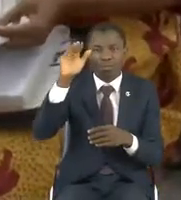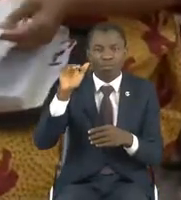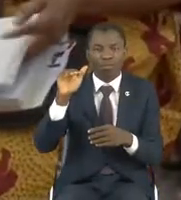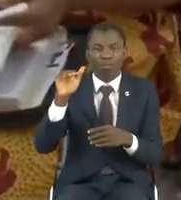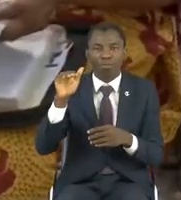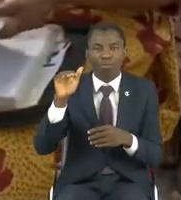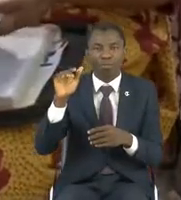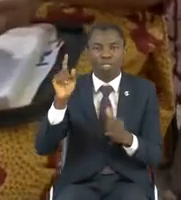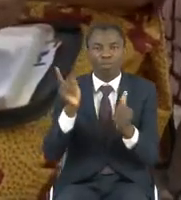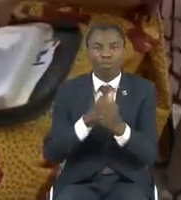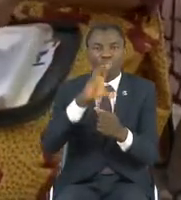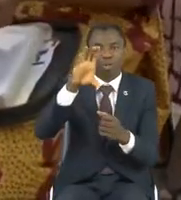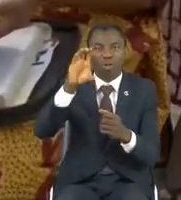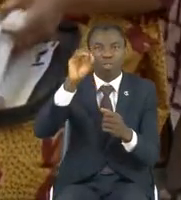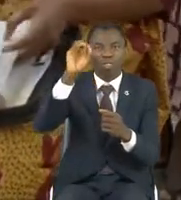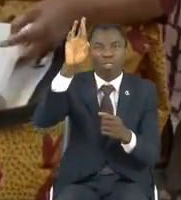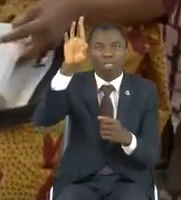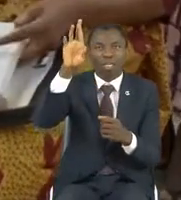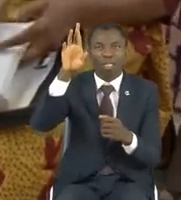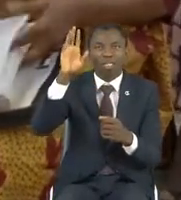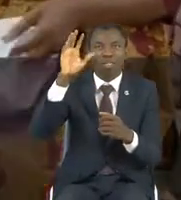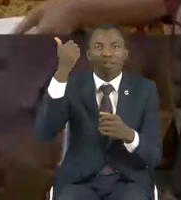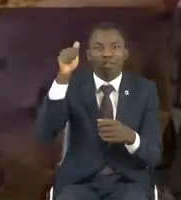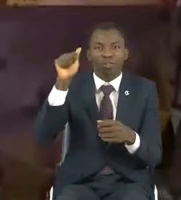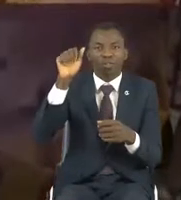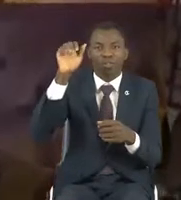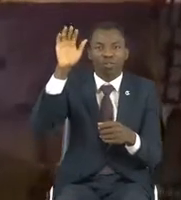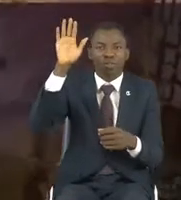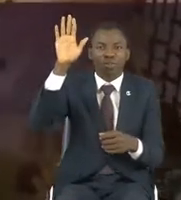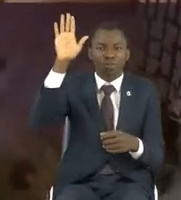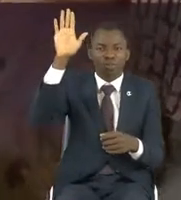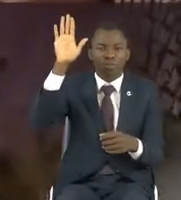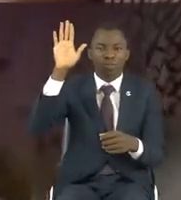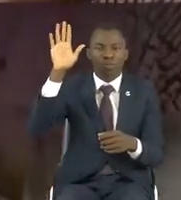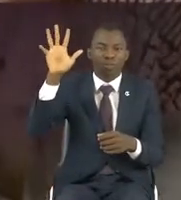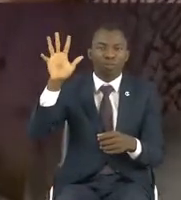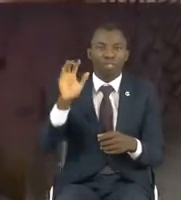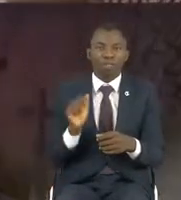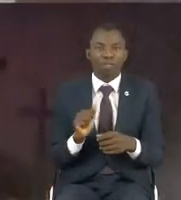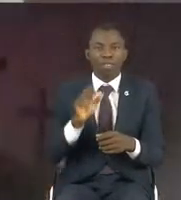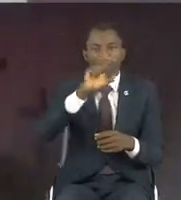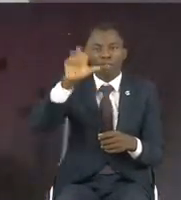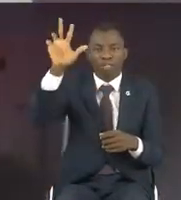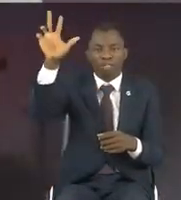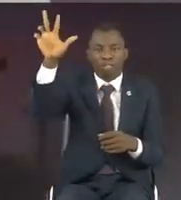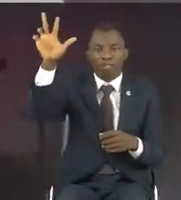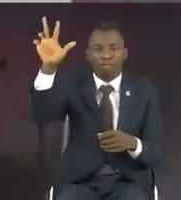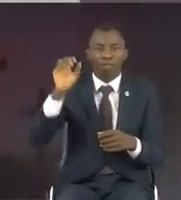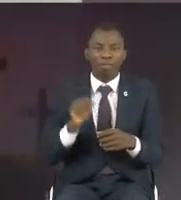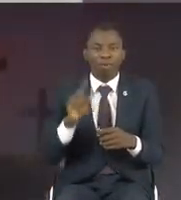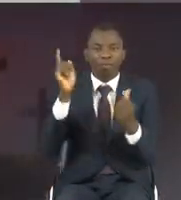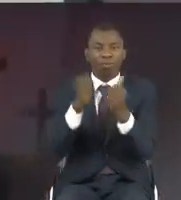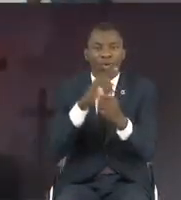chapter 15, verse 3. For I delivered unto you, first of all,